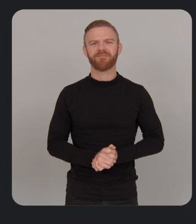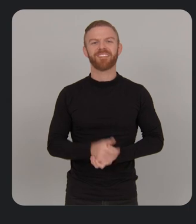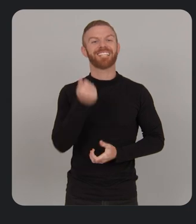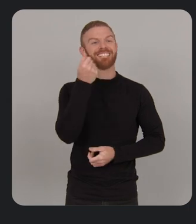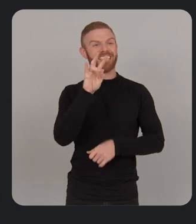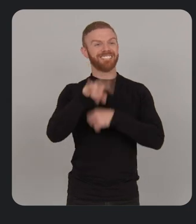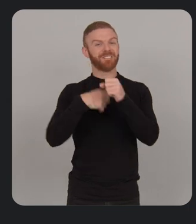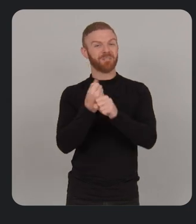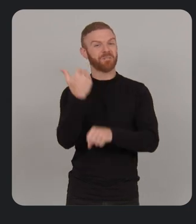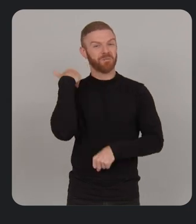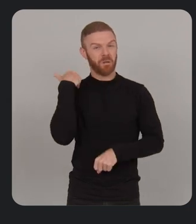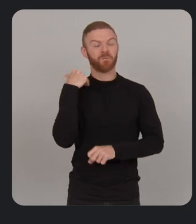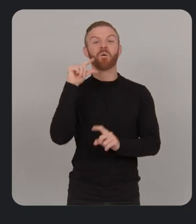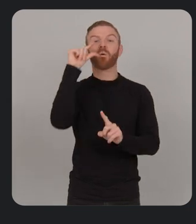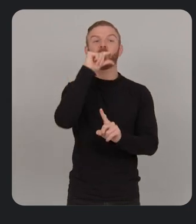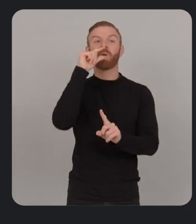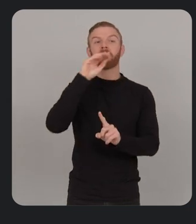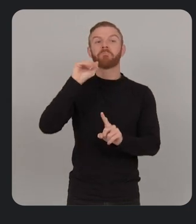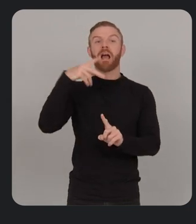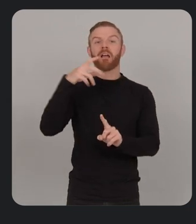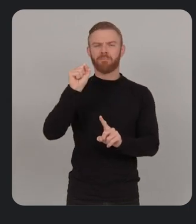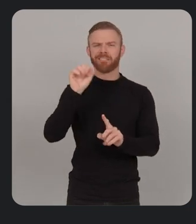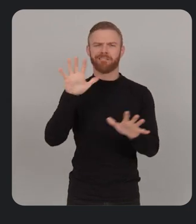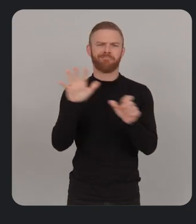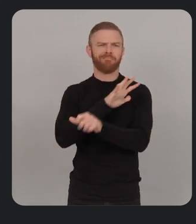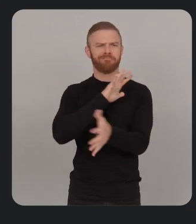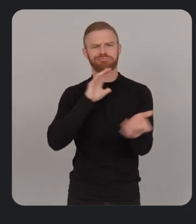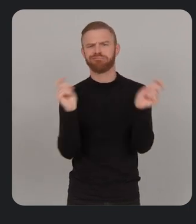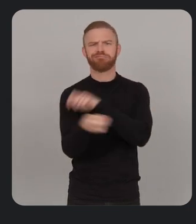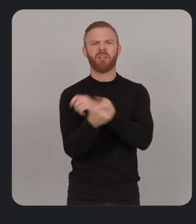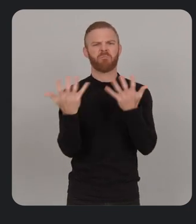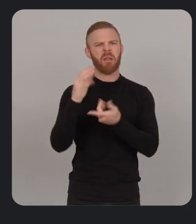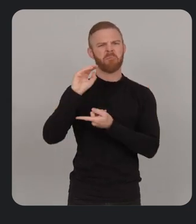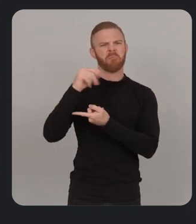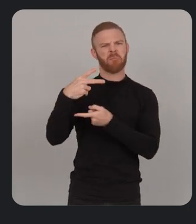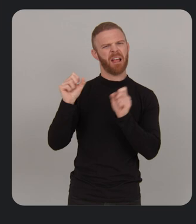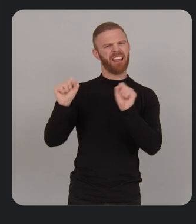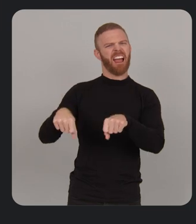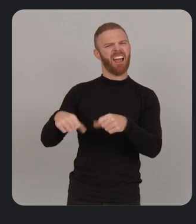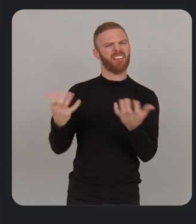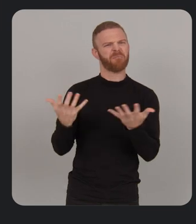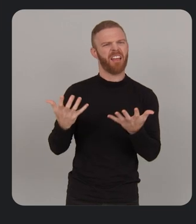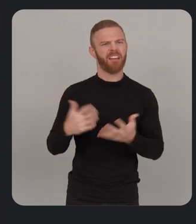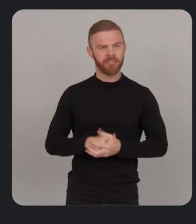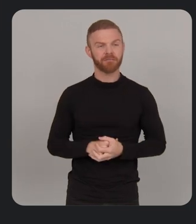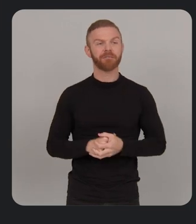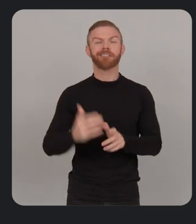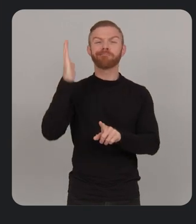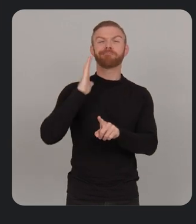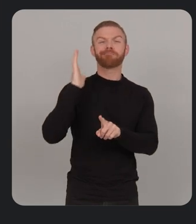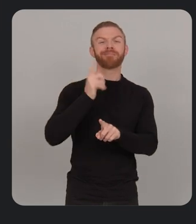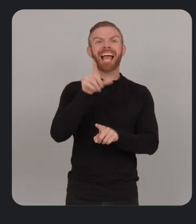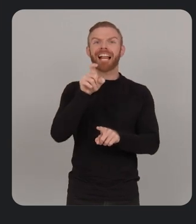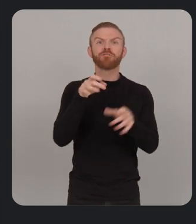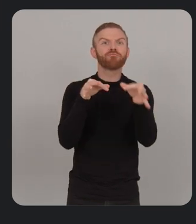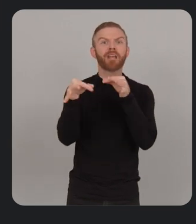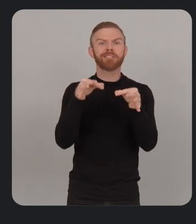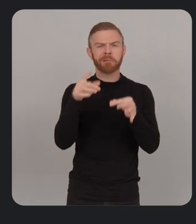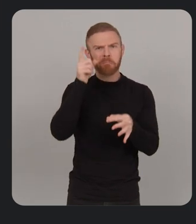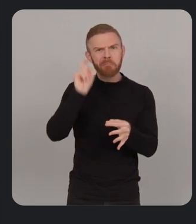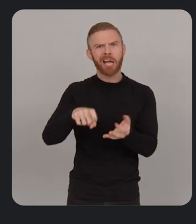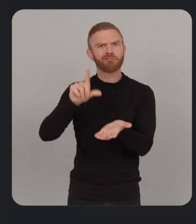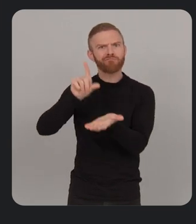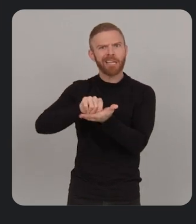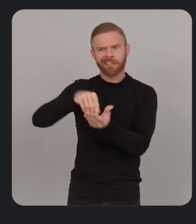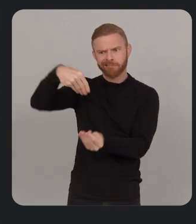17 years ago, Google Maps completely redefined what a map can be. Back then, if you needed directions with you, you had to